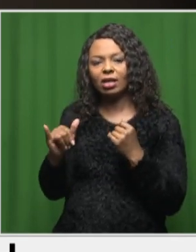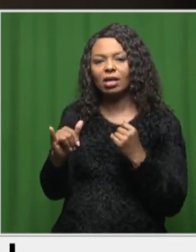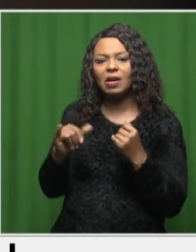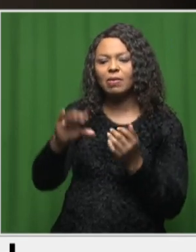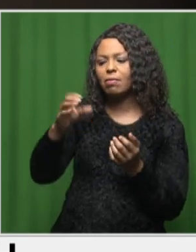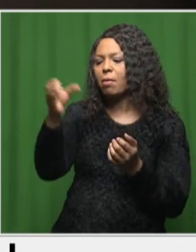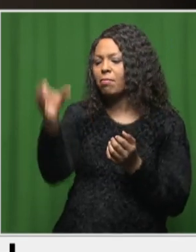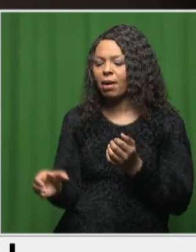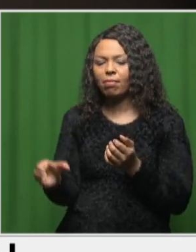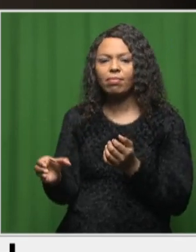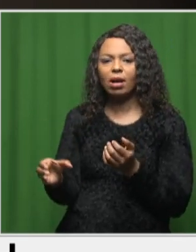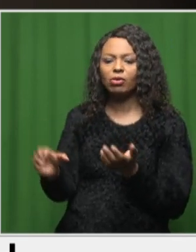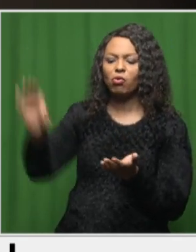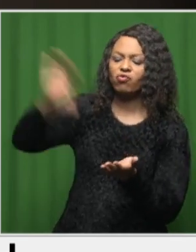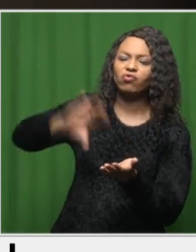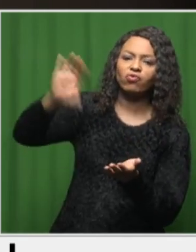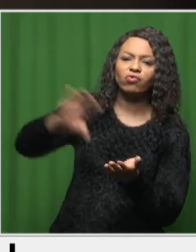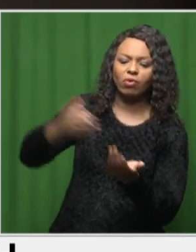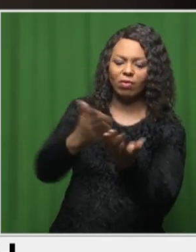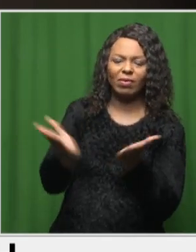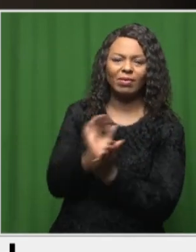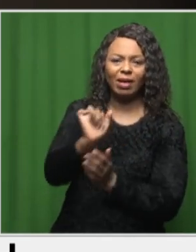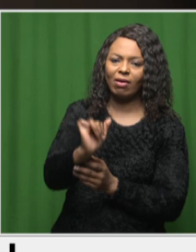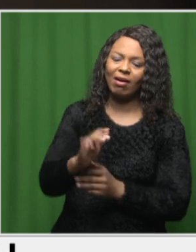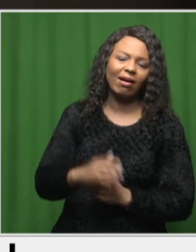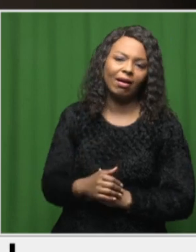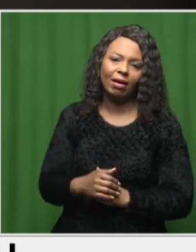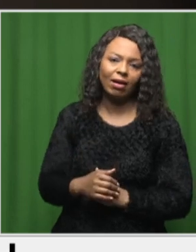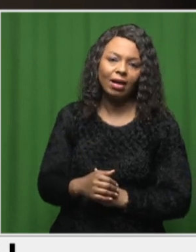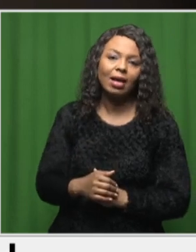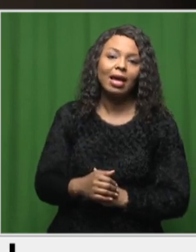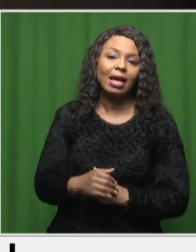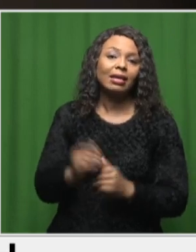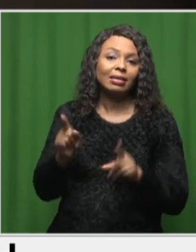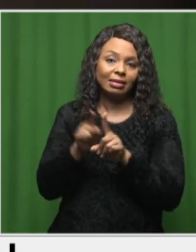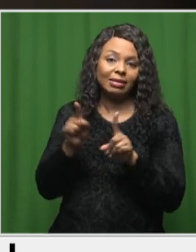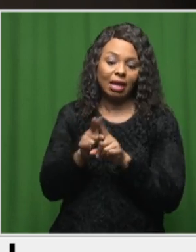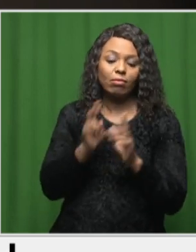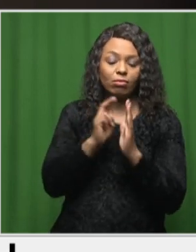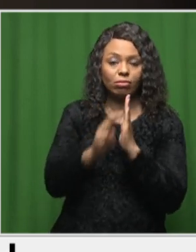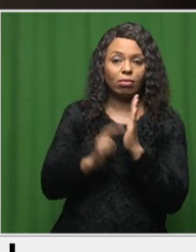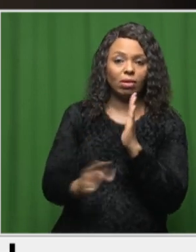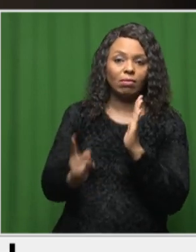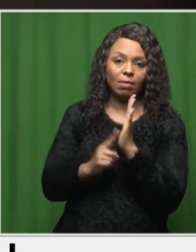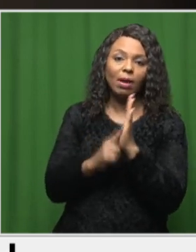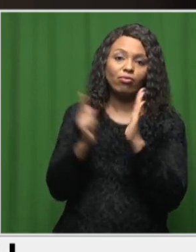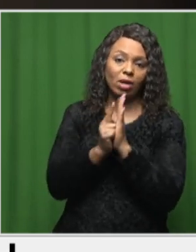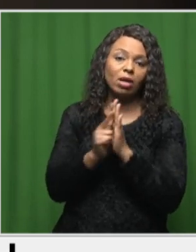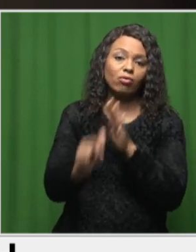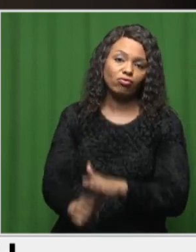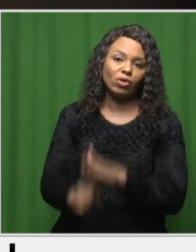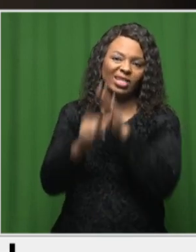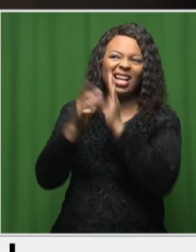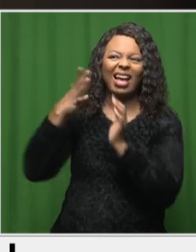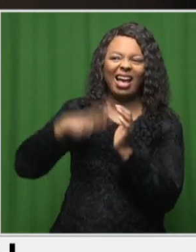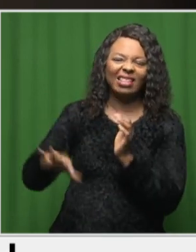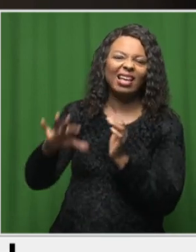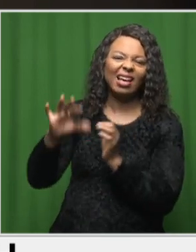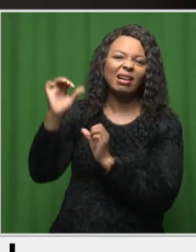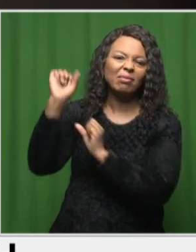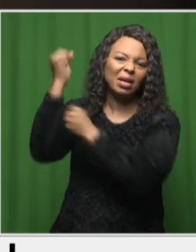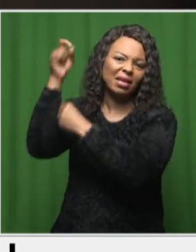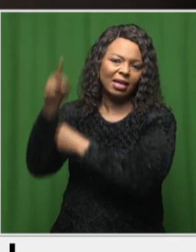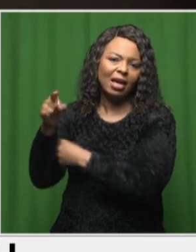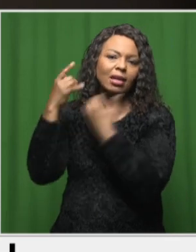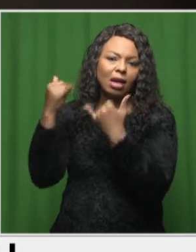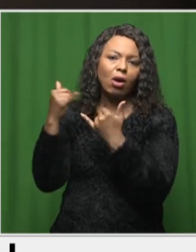the table. So, legislation is also important. I think industry, a lot of the good industry have complied,